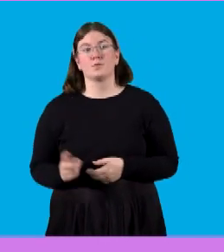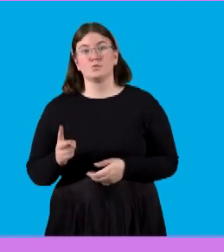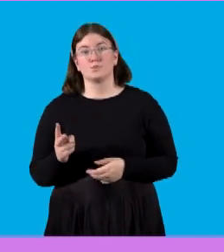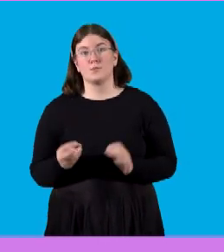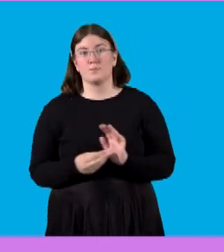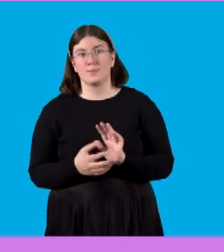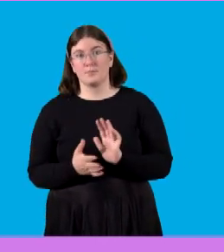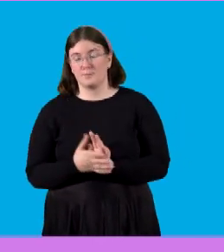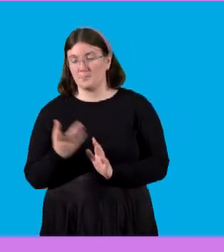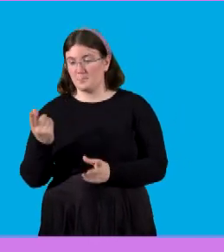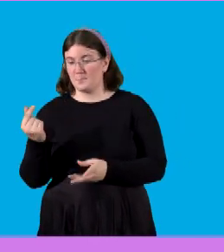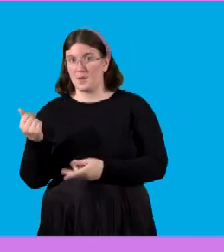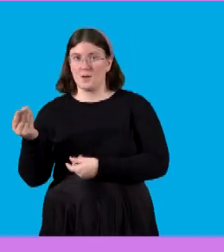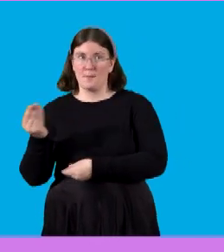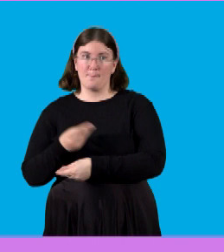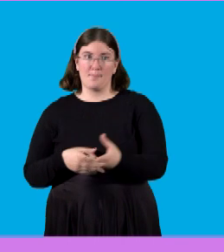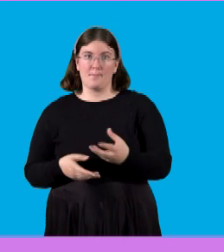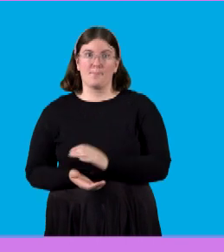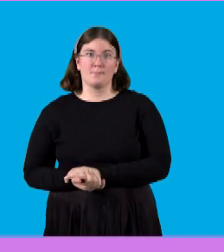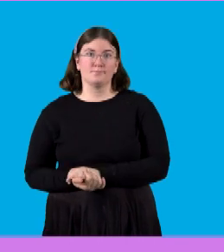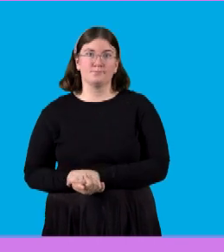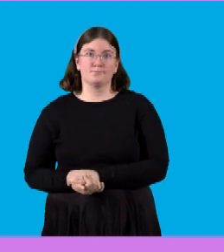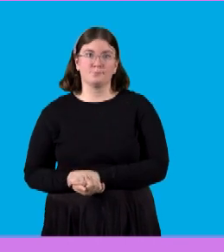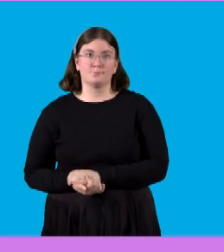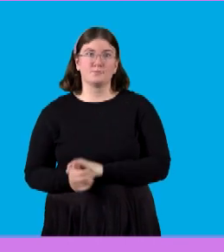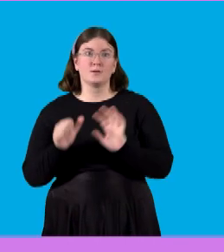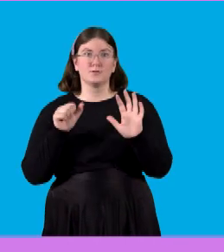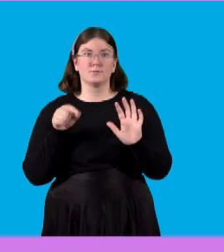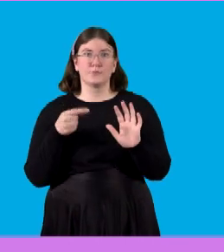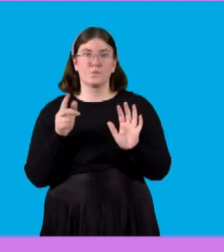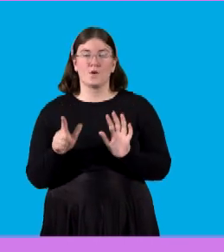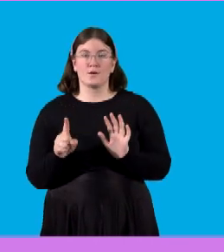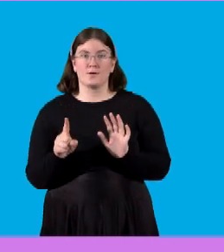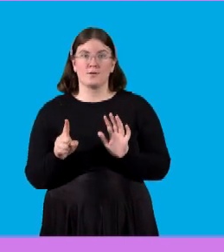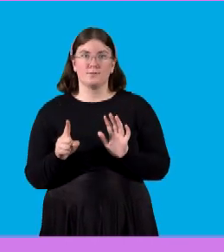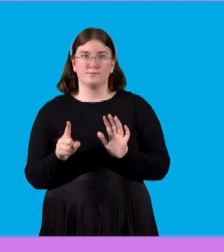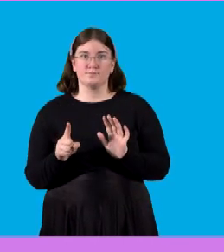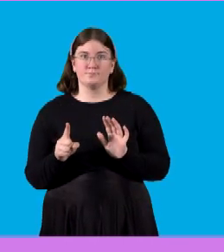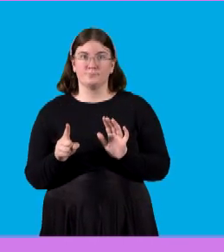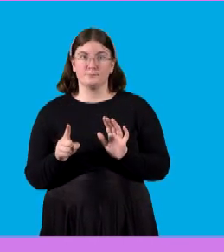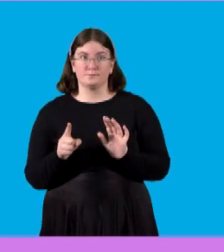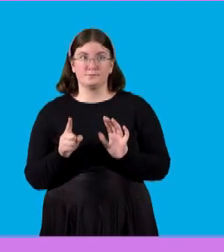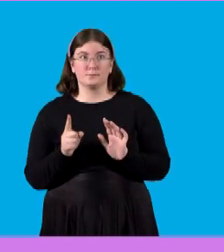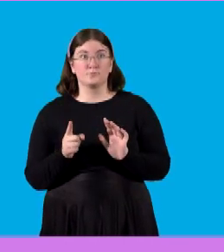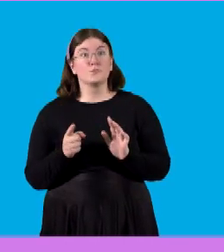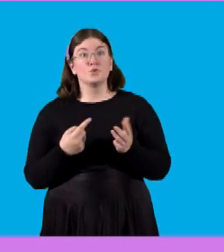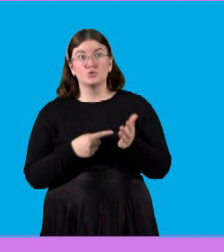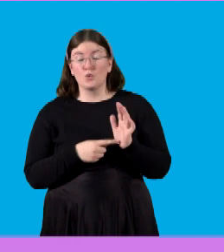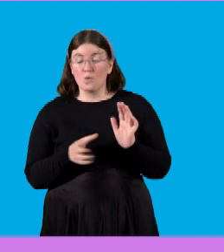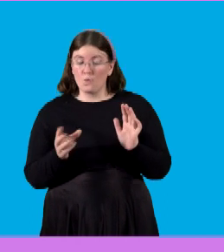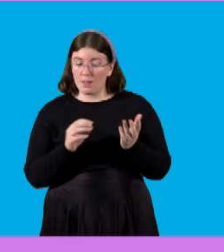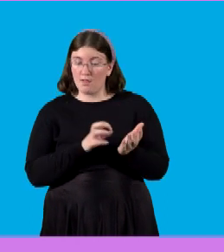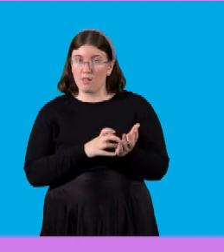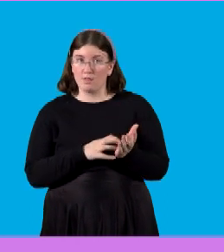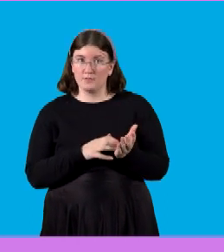again, indicated there is the exchange rate. So question 6.1. Determine by showing